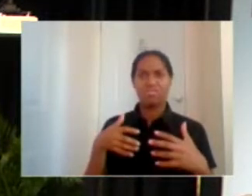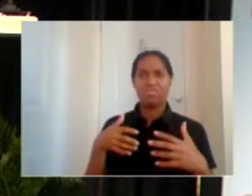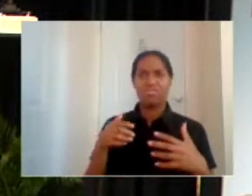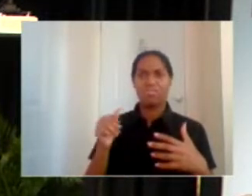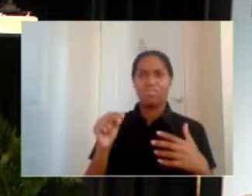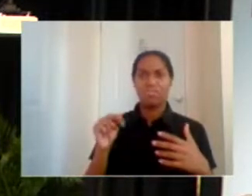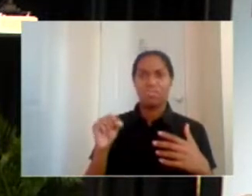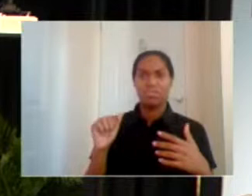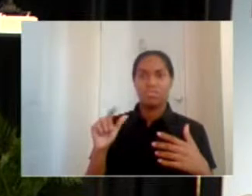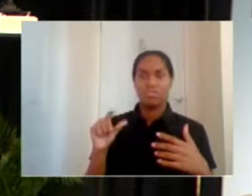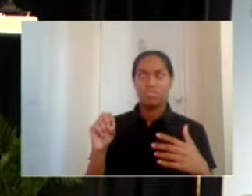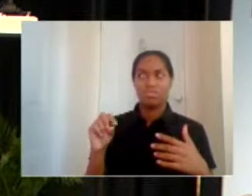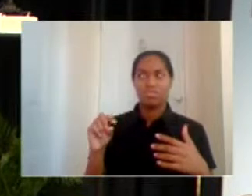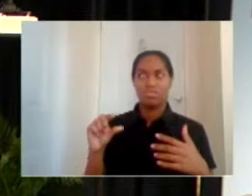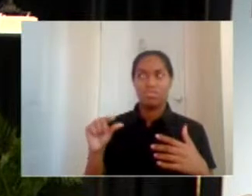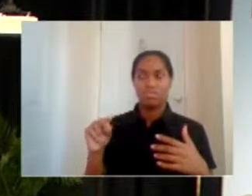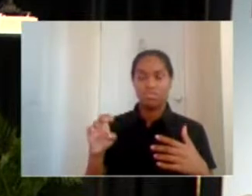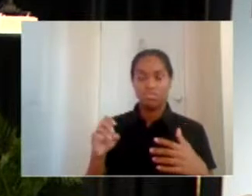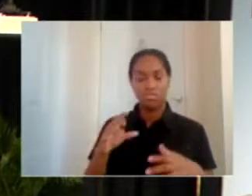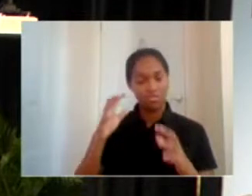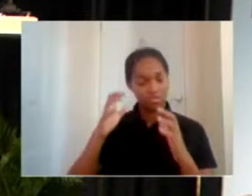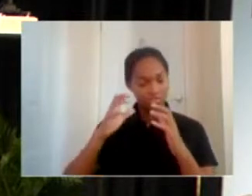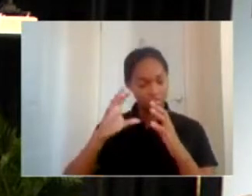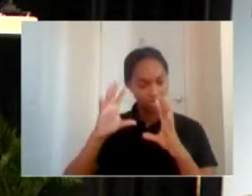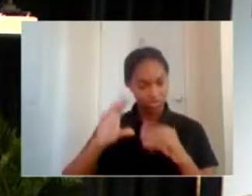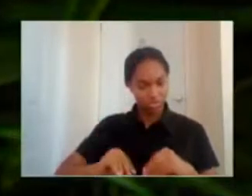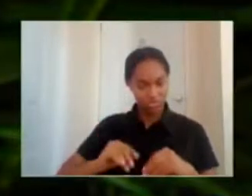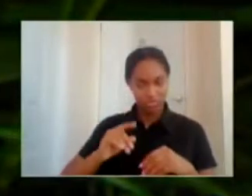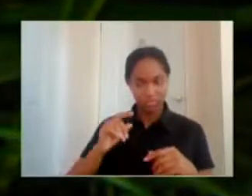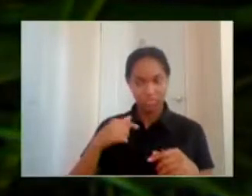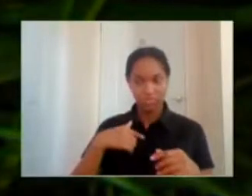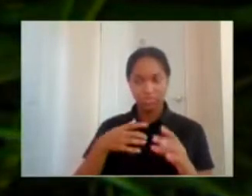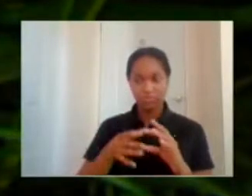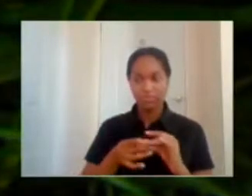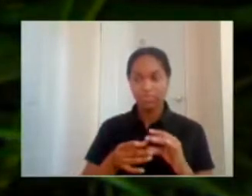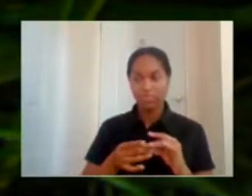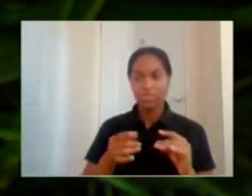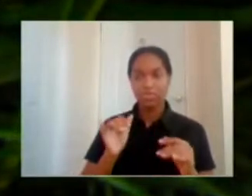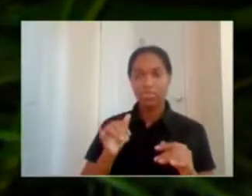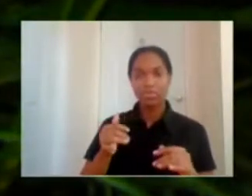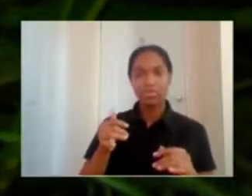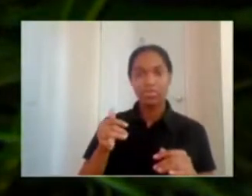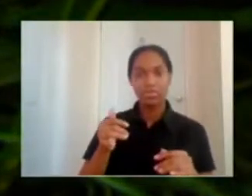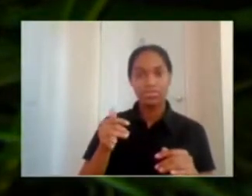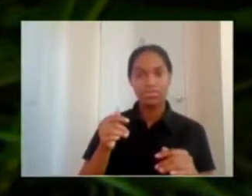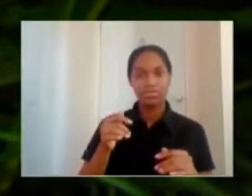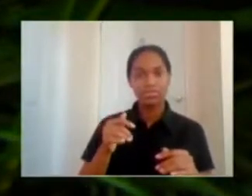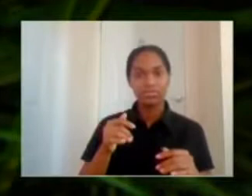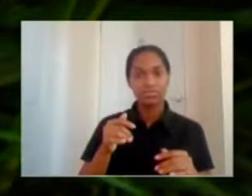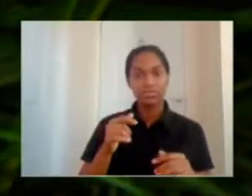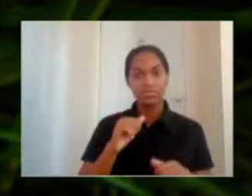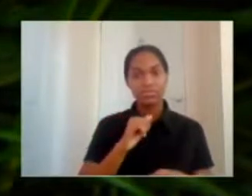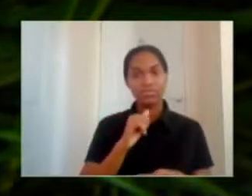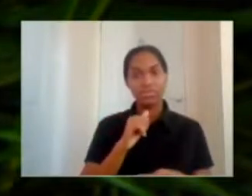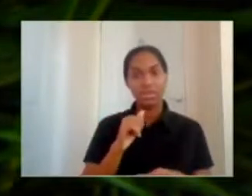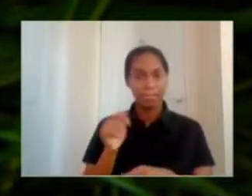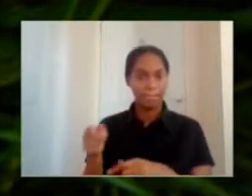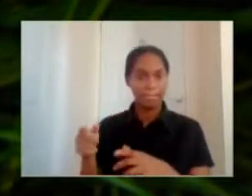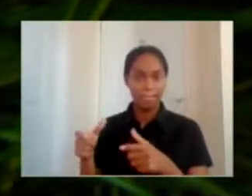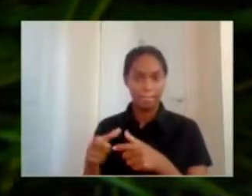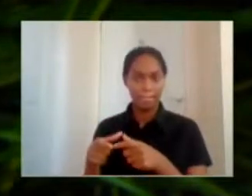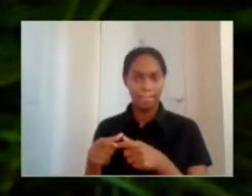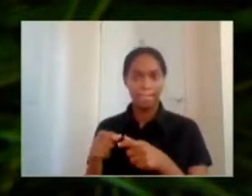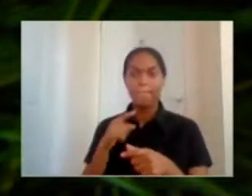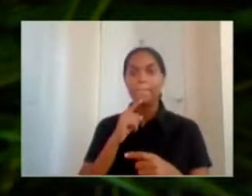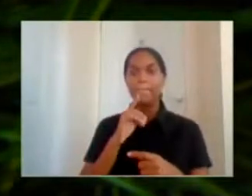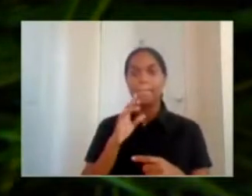date that you mentioned, I think that set-top boxes obviously are really a